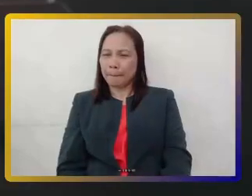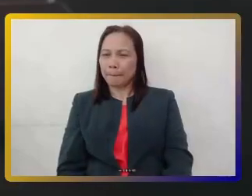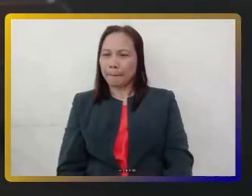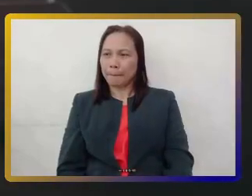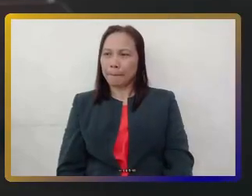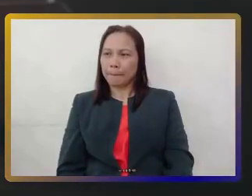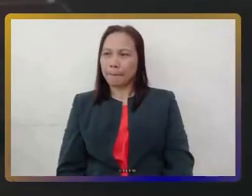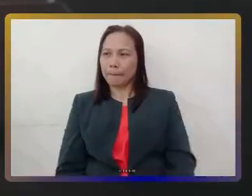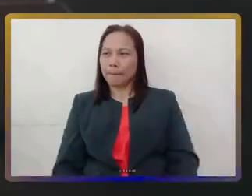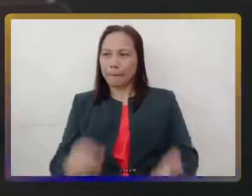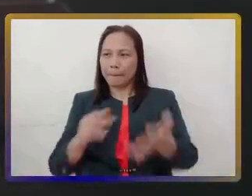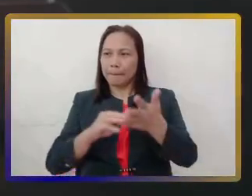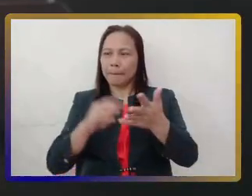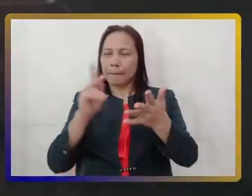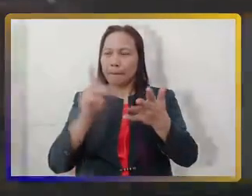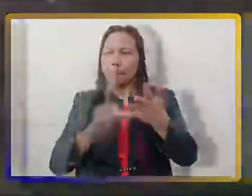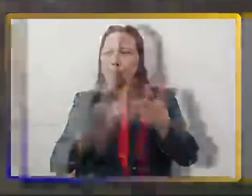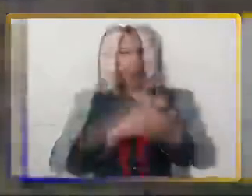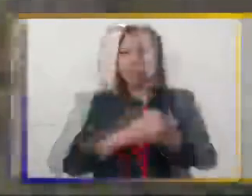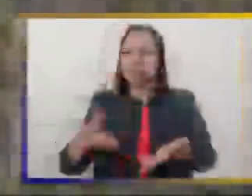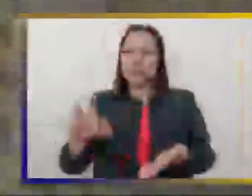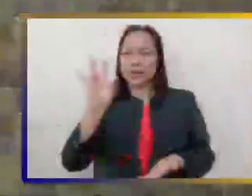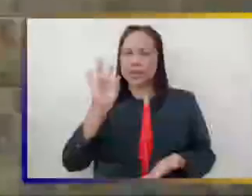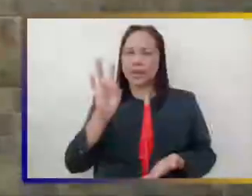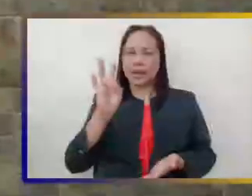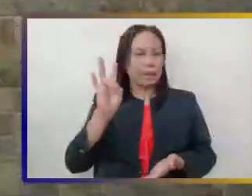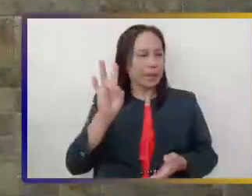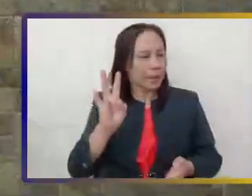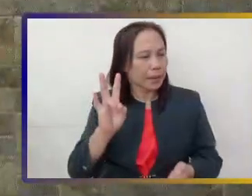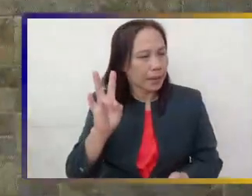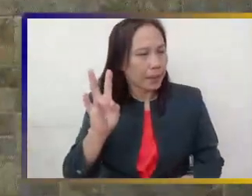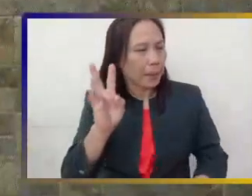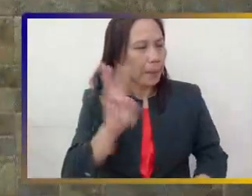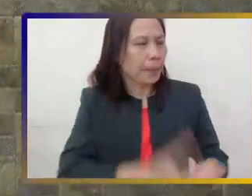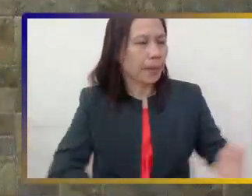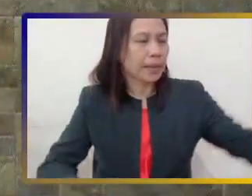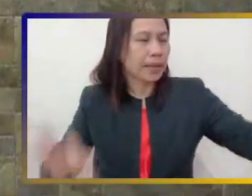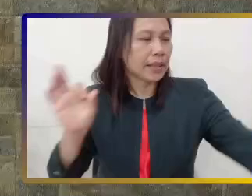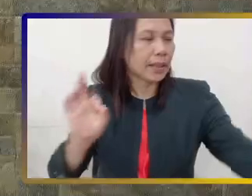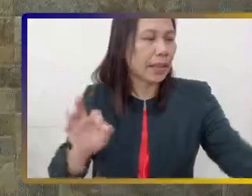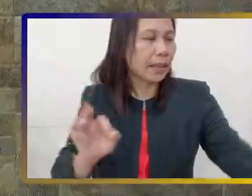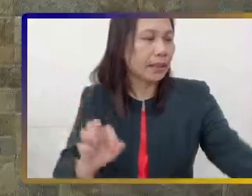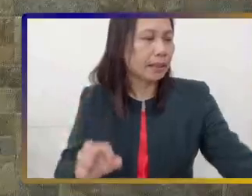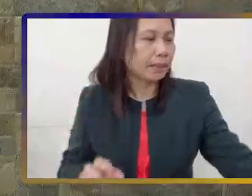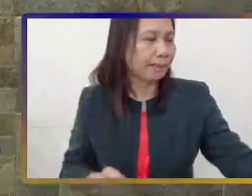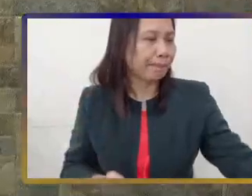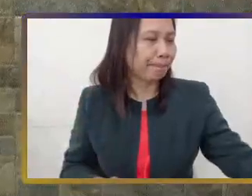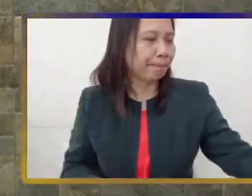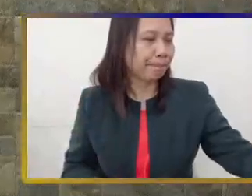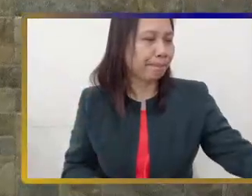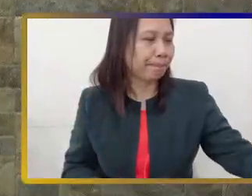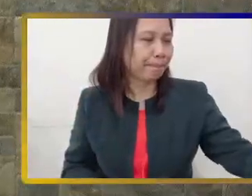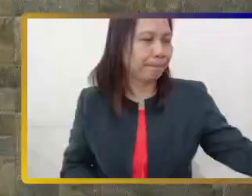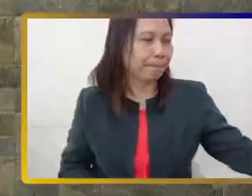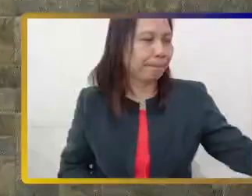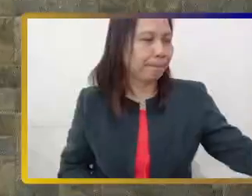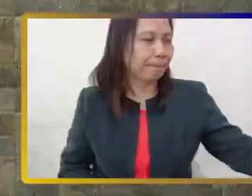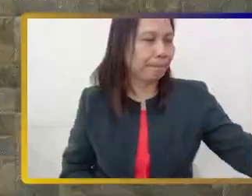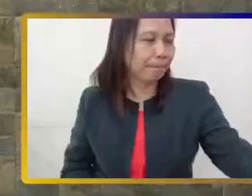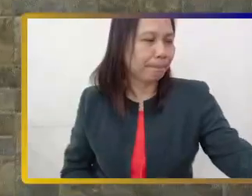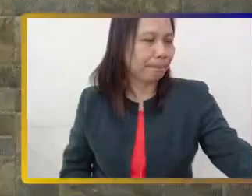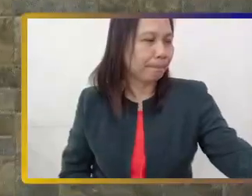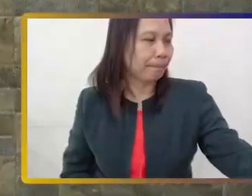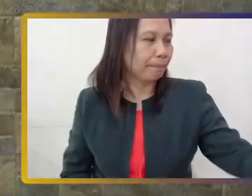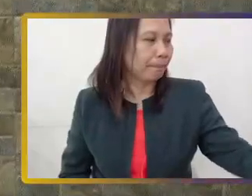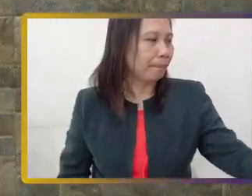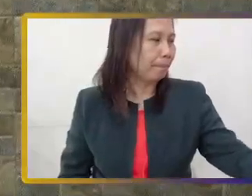christianity 7 two passages and we're done Mark chapter 7